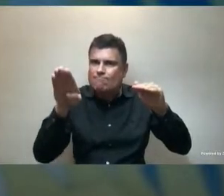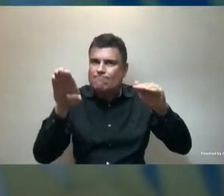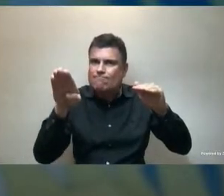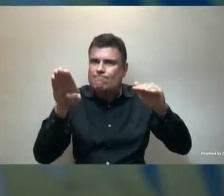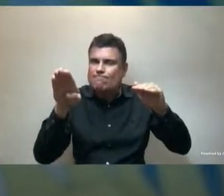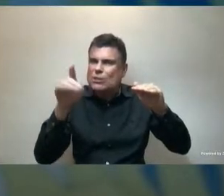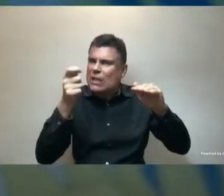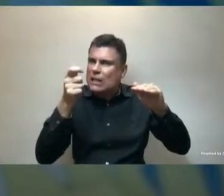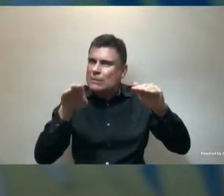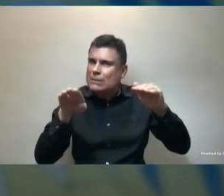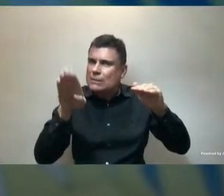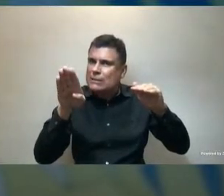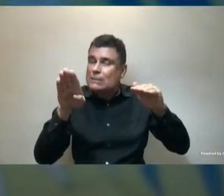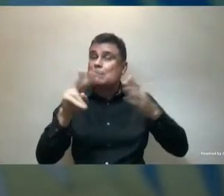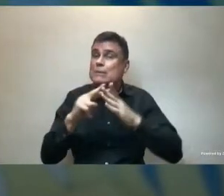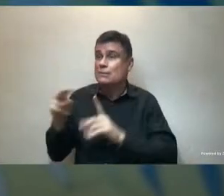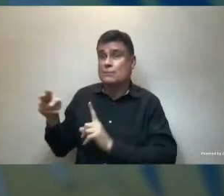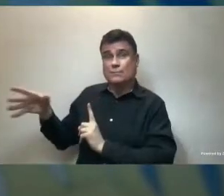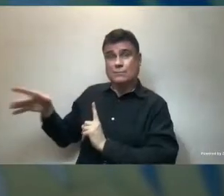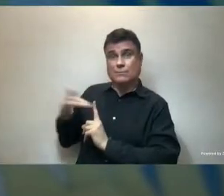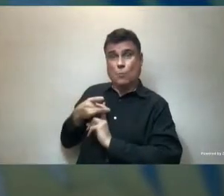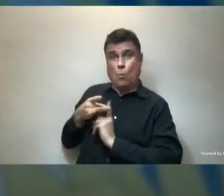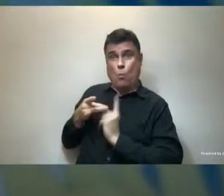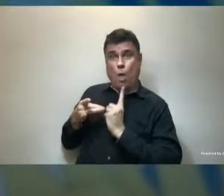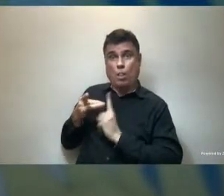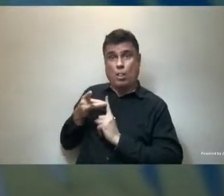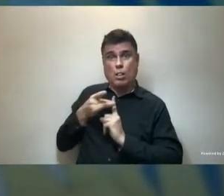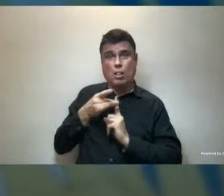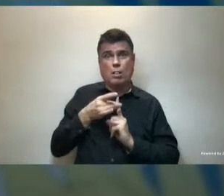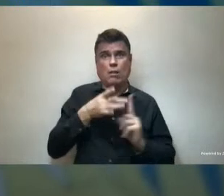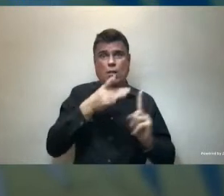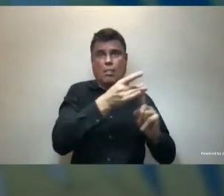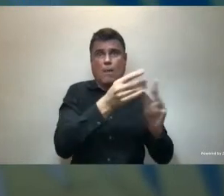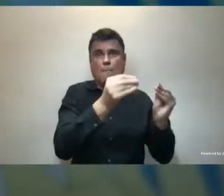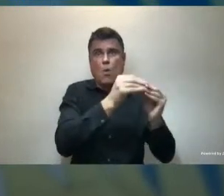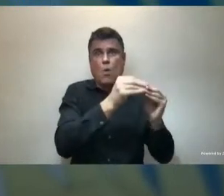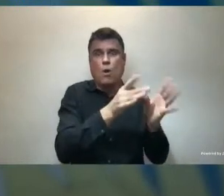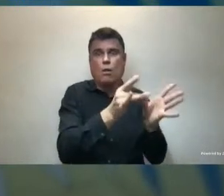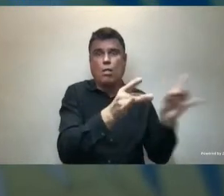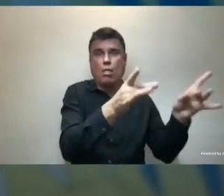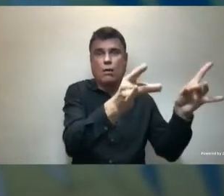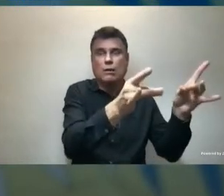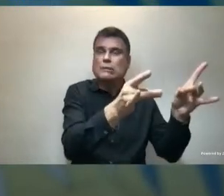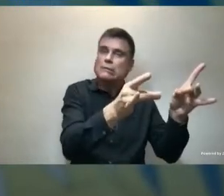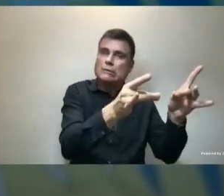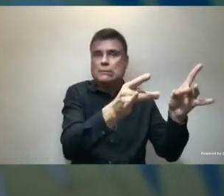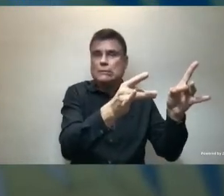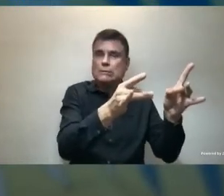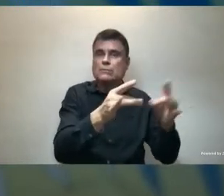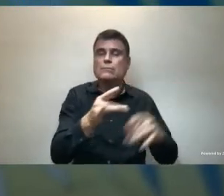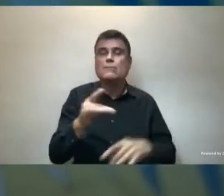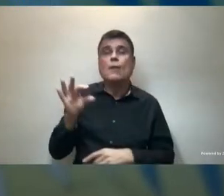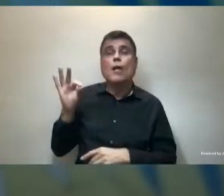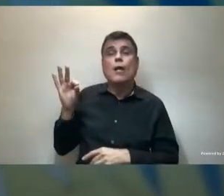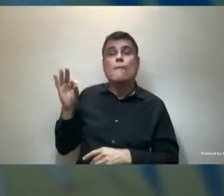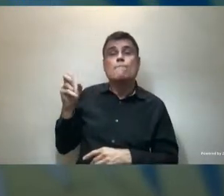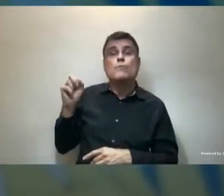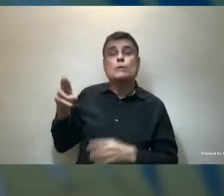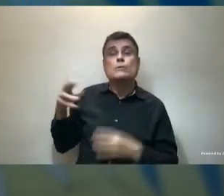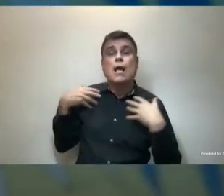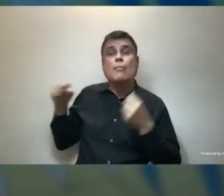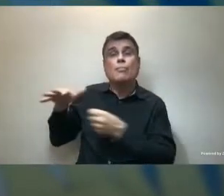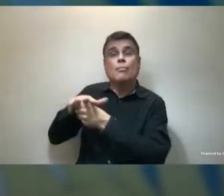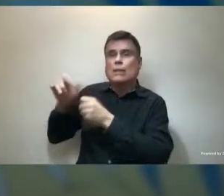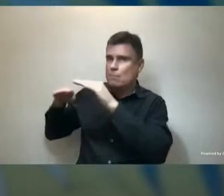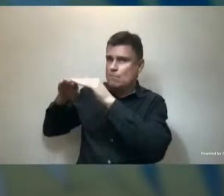transmitted. Fraser Health is still below 1, but we've seen an increase in Vancouver Coastal and Vancouver Island, I mentioned, related